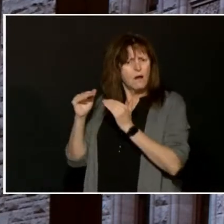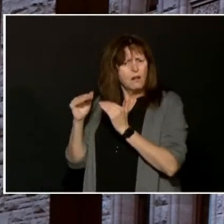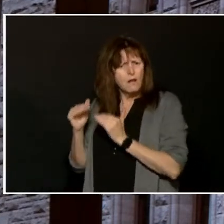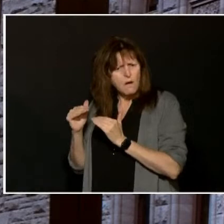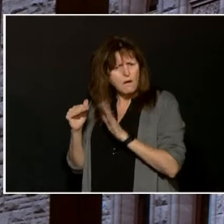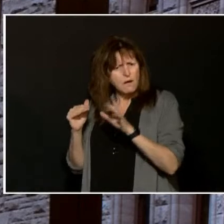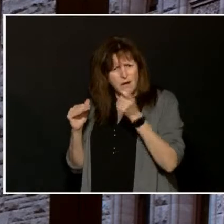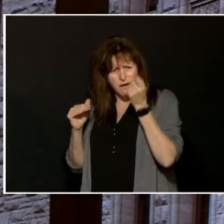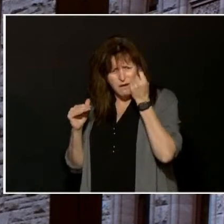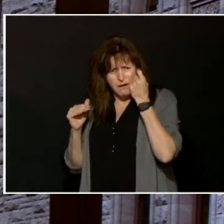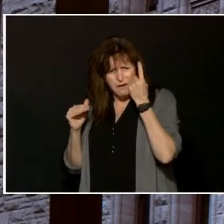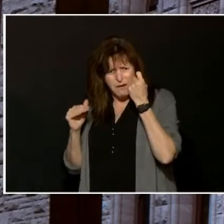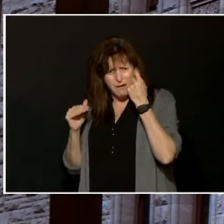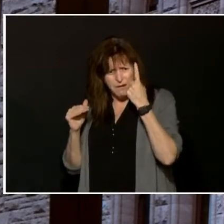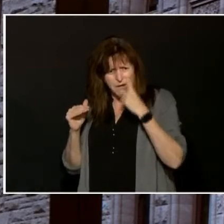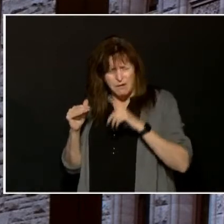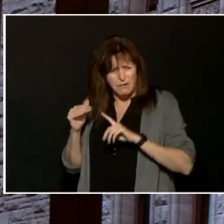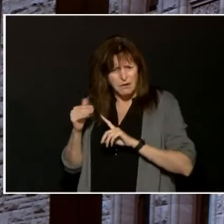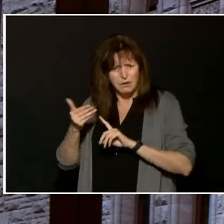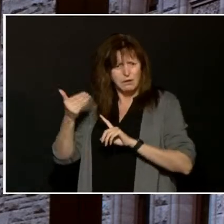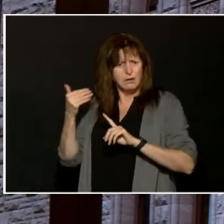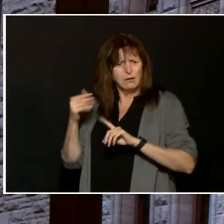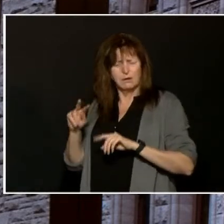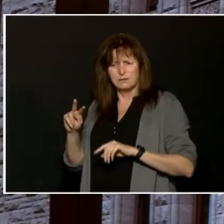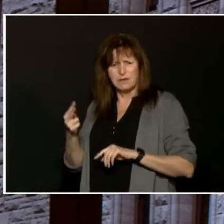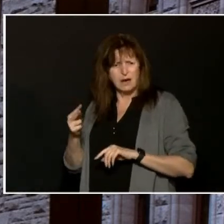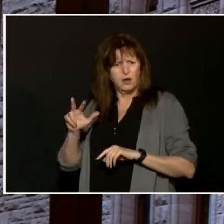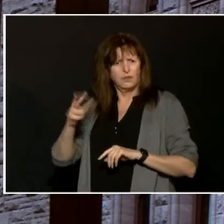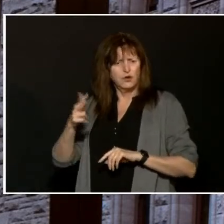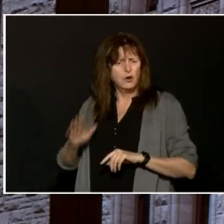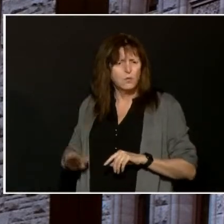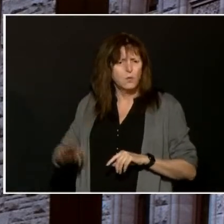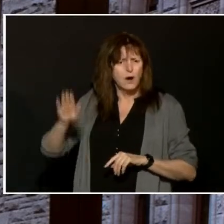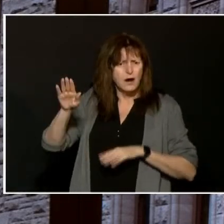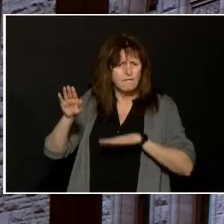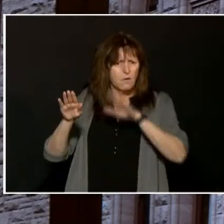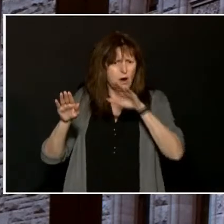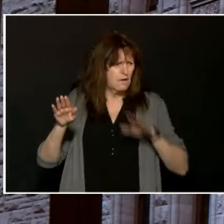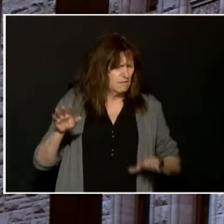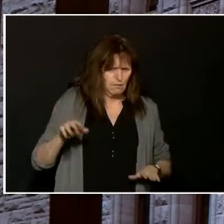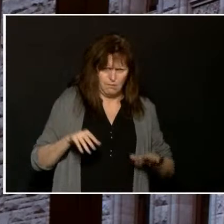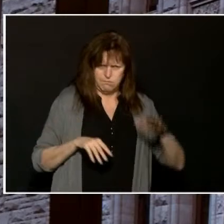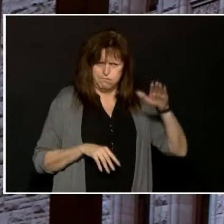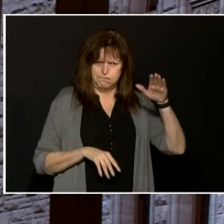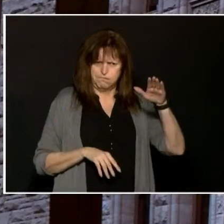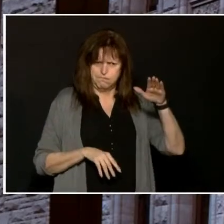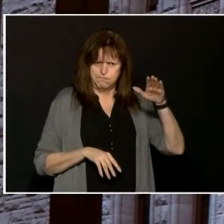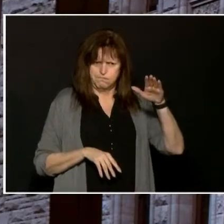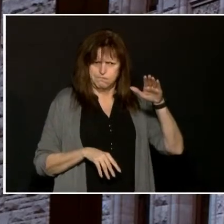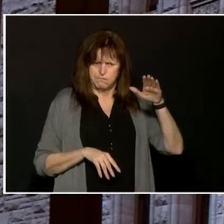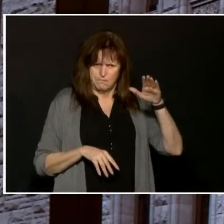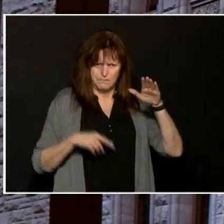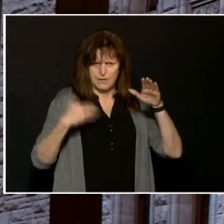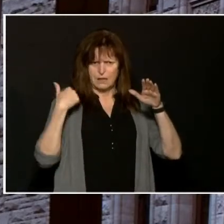the dip between the second and third wave. And of course, we're nowhere near where we were last summer. So we have a ways to